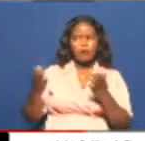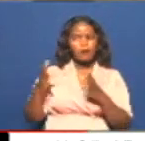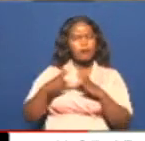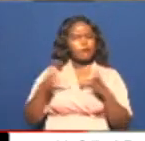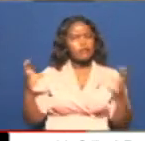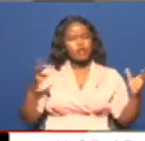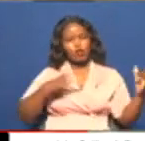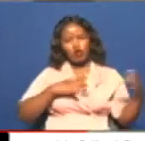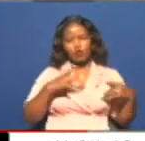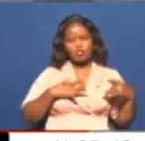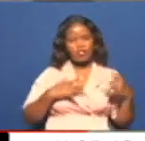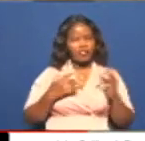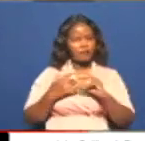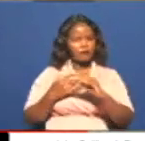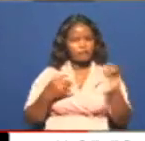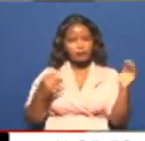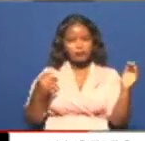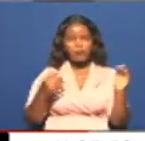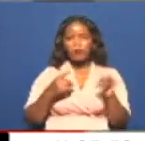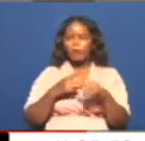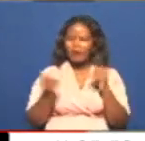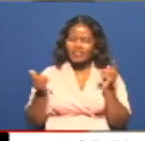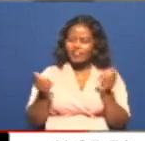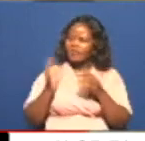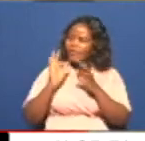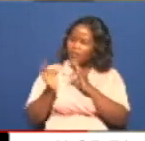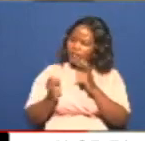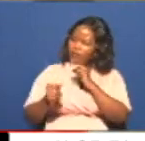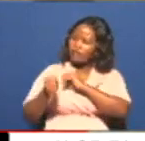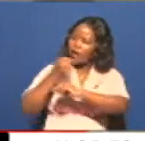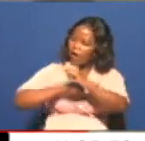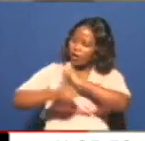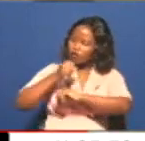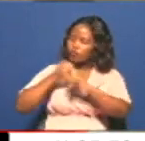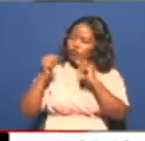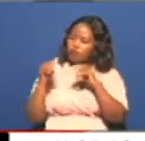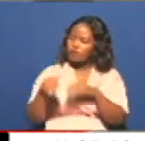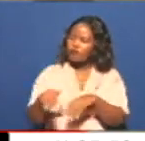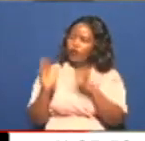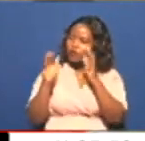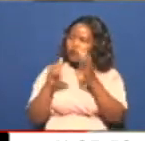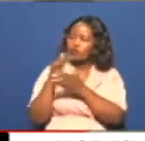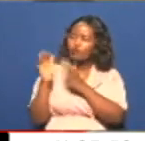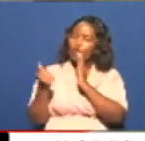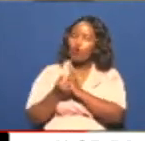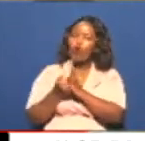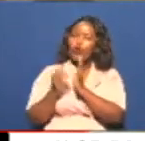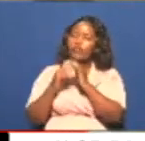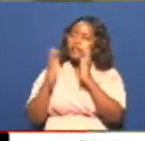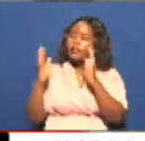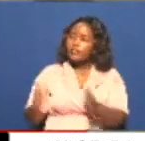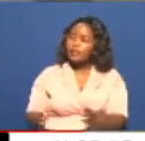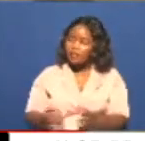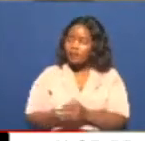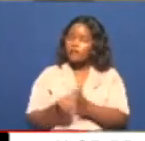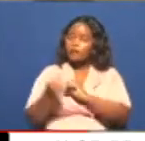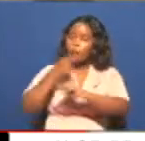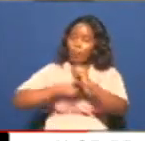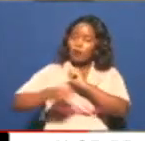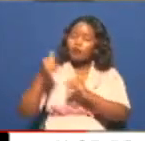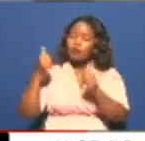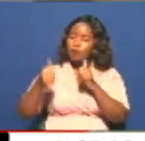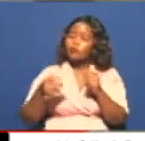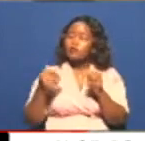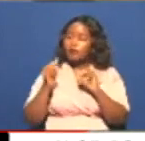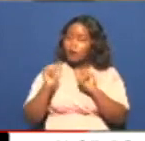concern is action going to be taken against these legislators, mm-hmm. action that can deter other people from doing